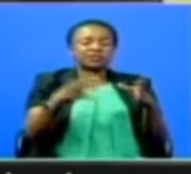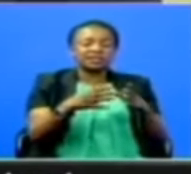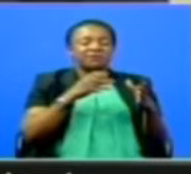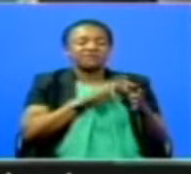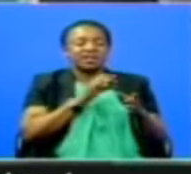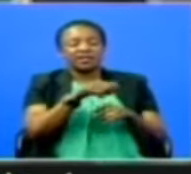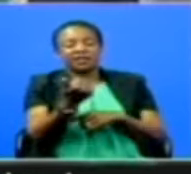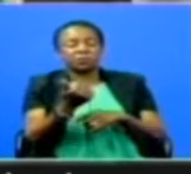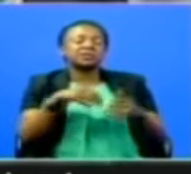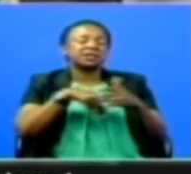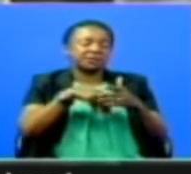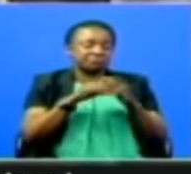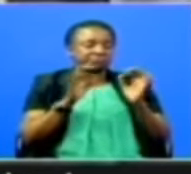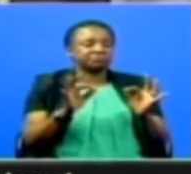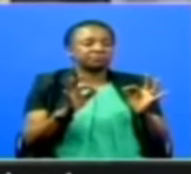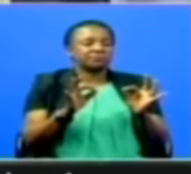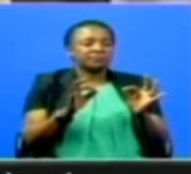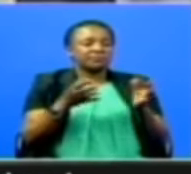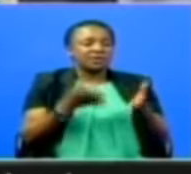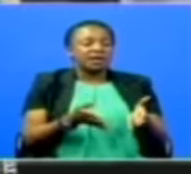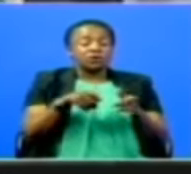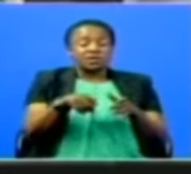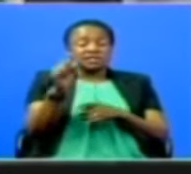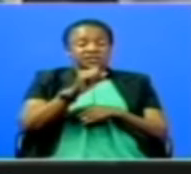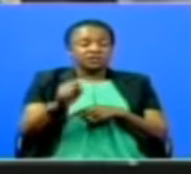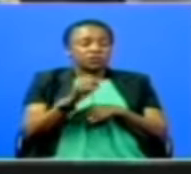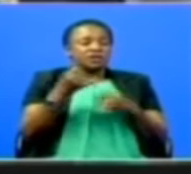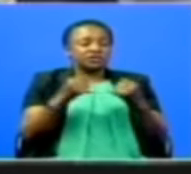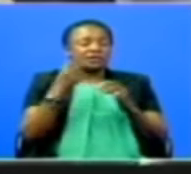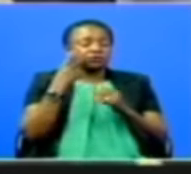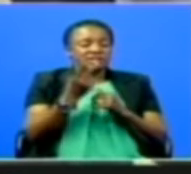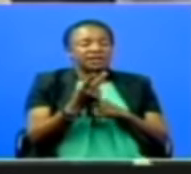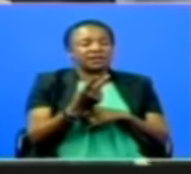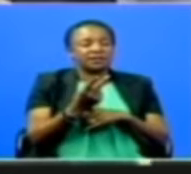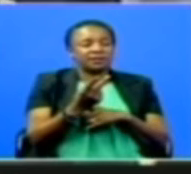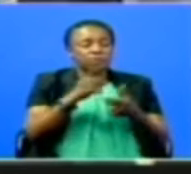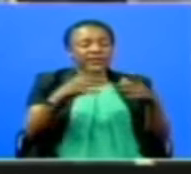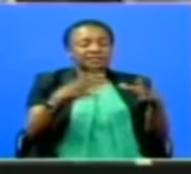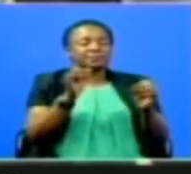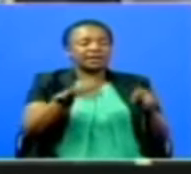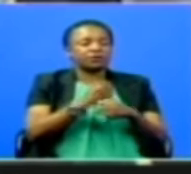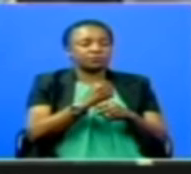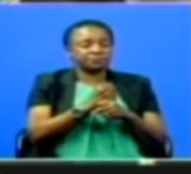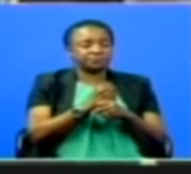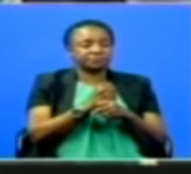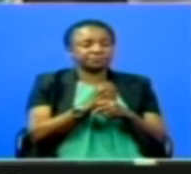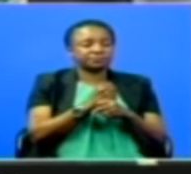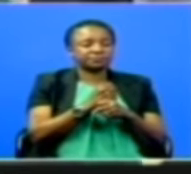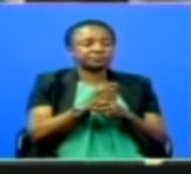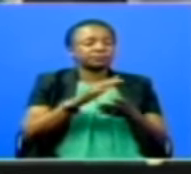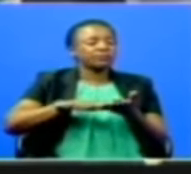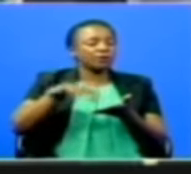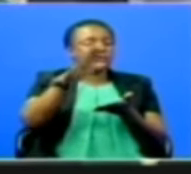nyingine, so imekuwa game fit. Being a preseason actually ni kuangalia ama looking at what the team can do. And